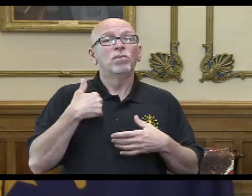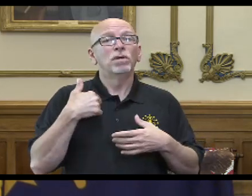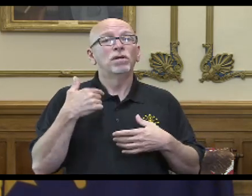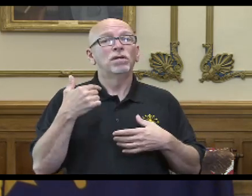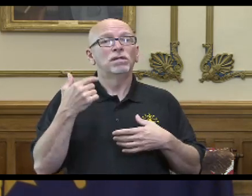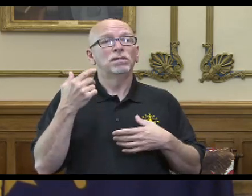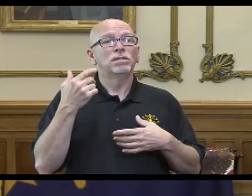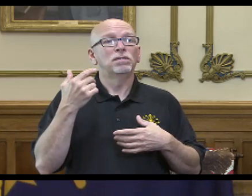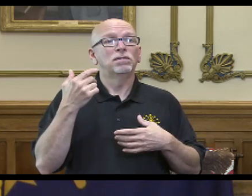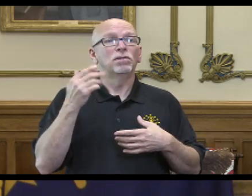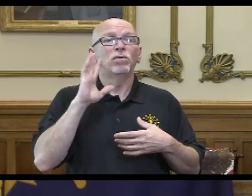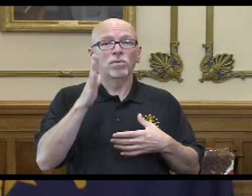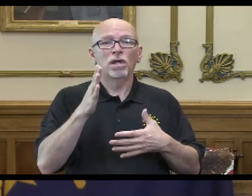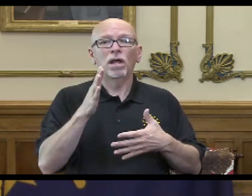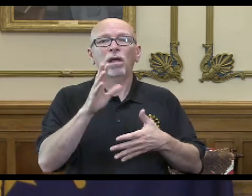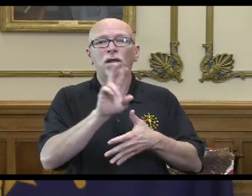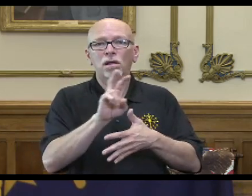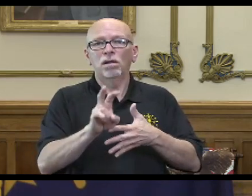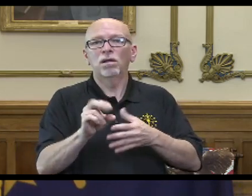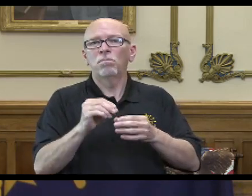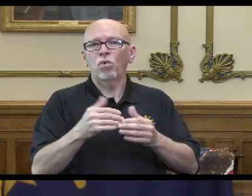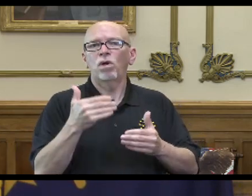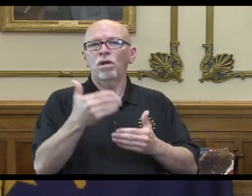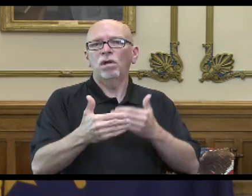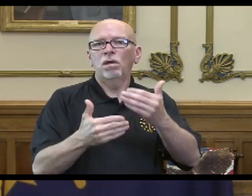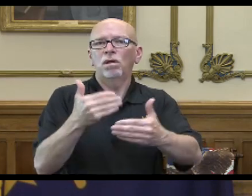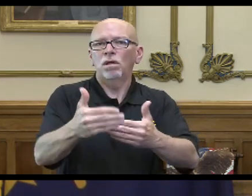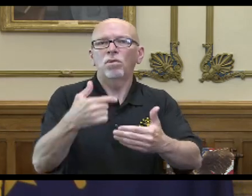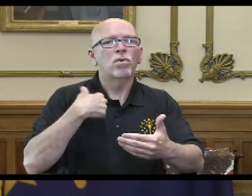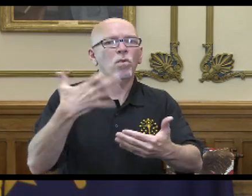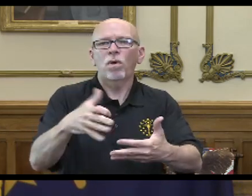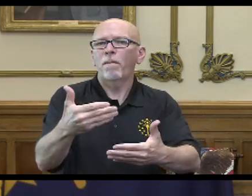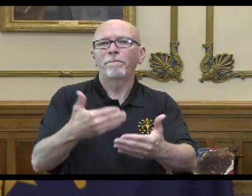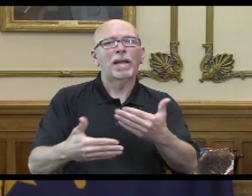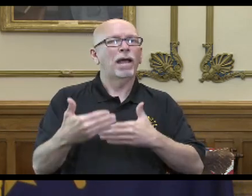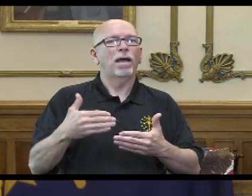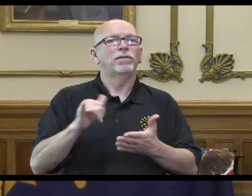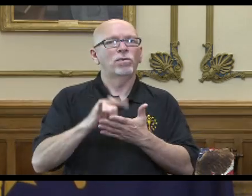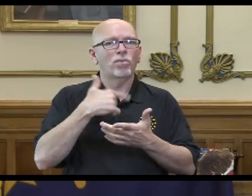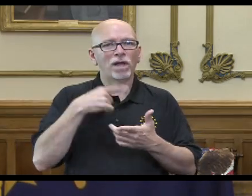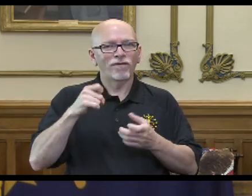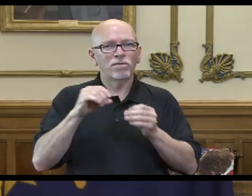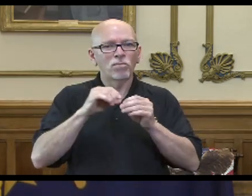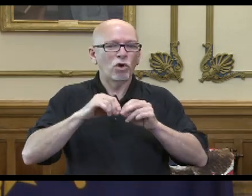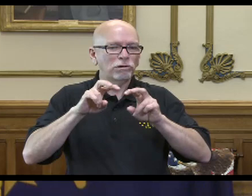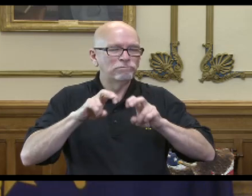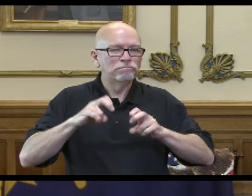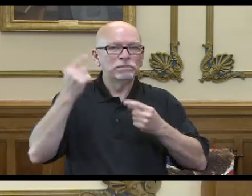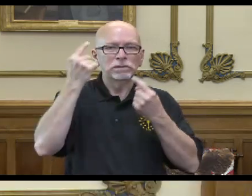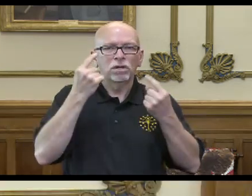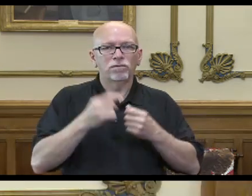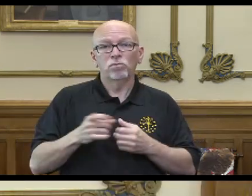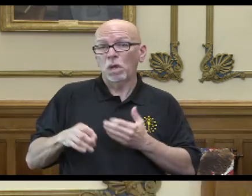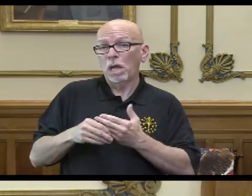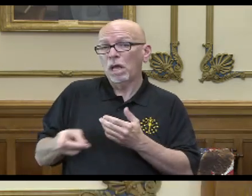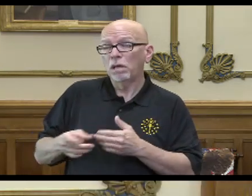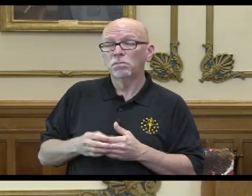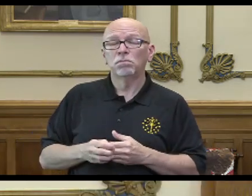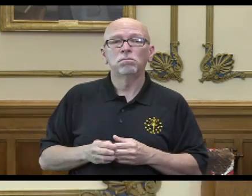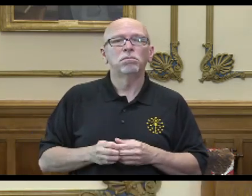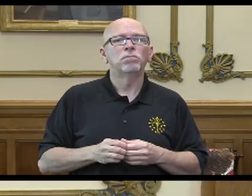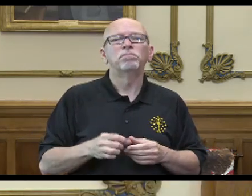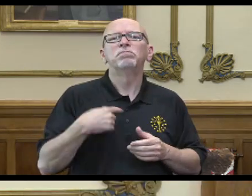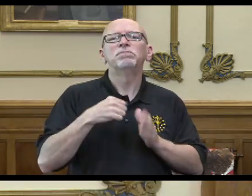we're seeking to take steps forward, not back. And that's why we're being very thoughtful about this. Do you want to add anything? I just want to